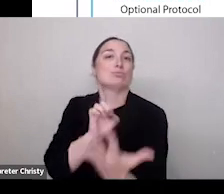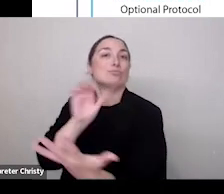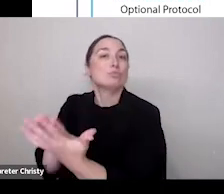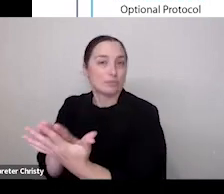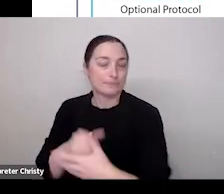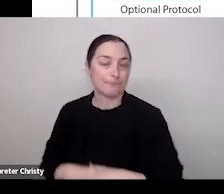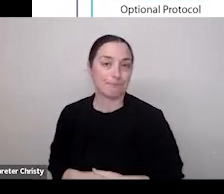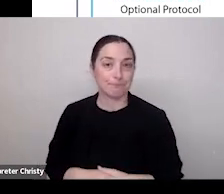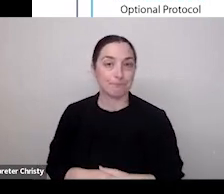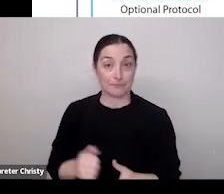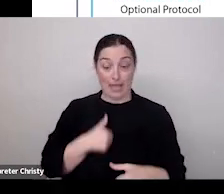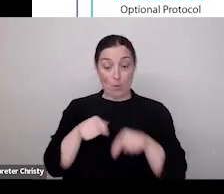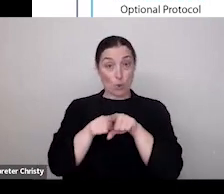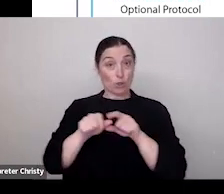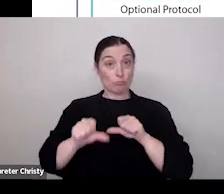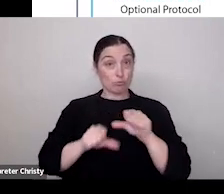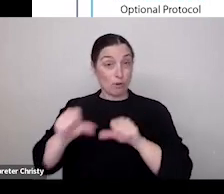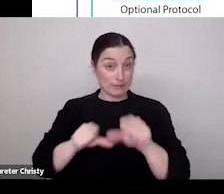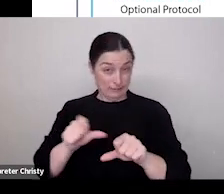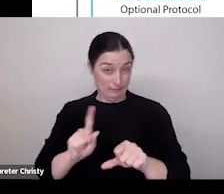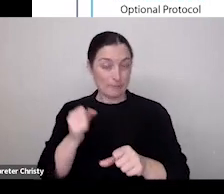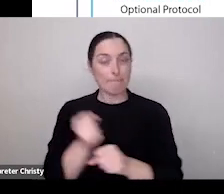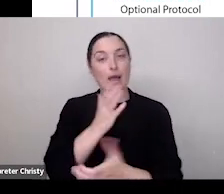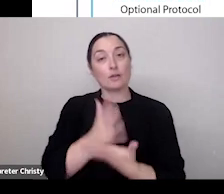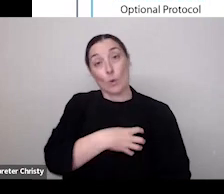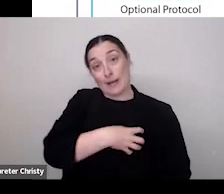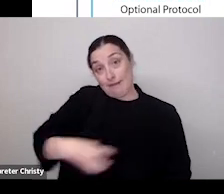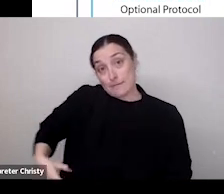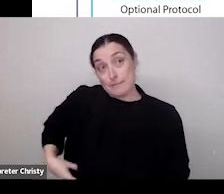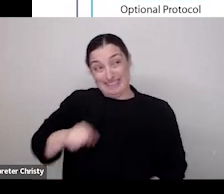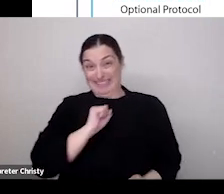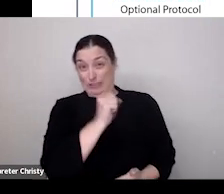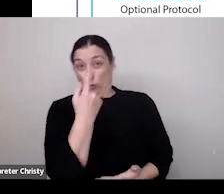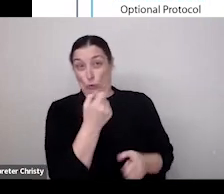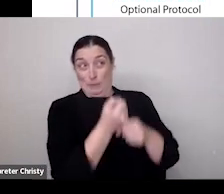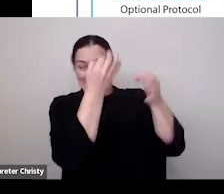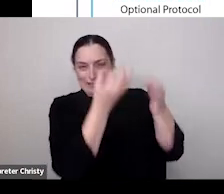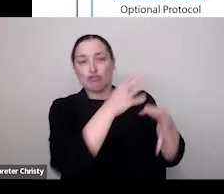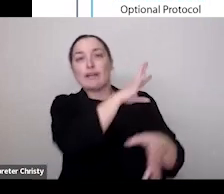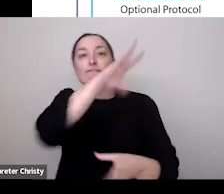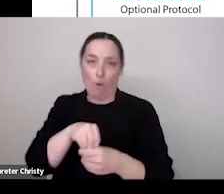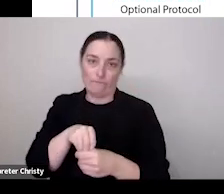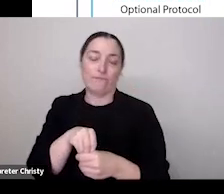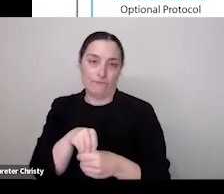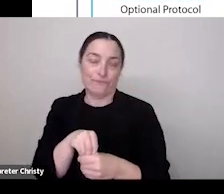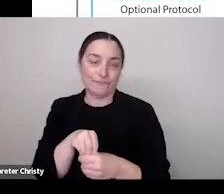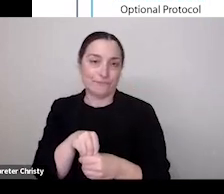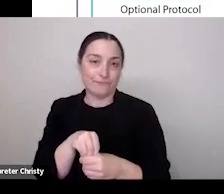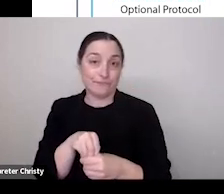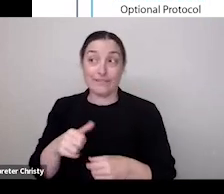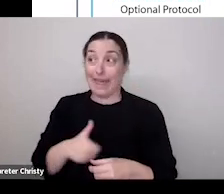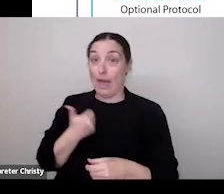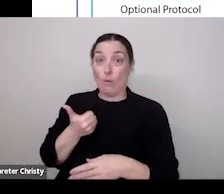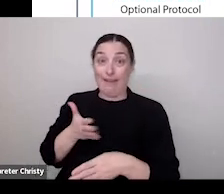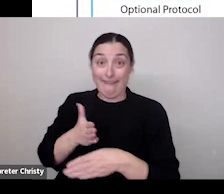part of our learning process was making sure that government decision makers were involved at all levels, despite the fact that our efforts